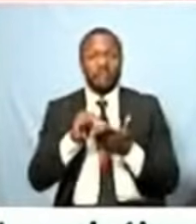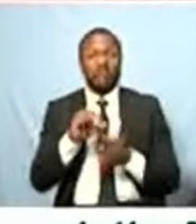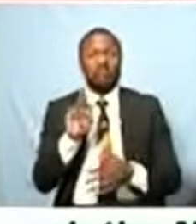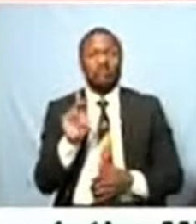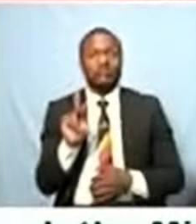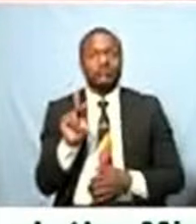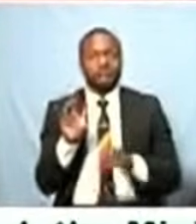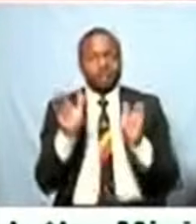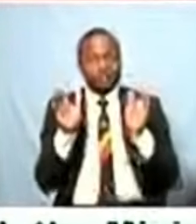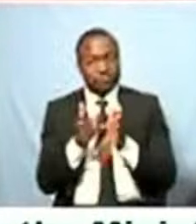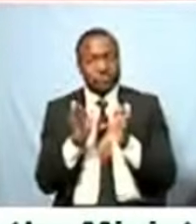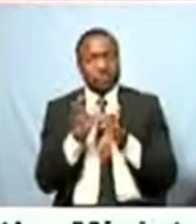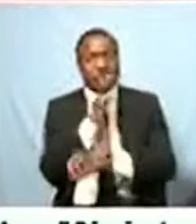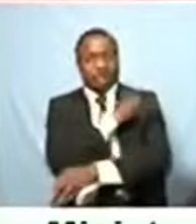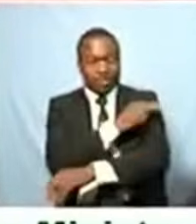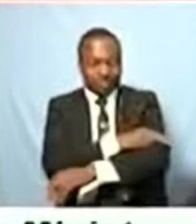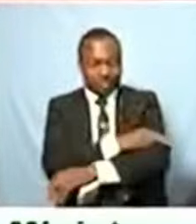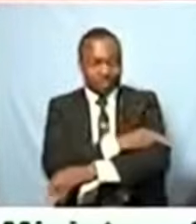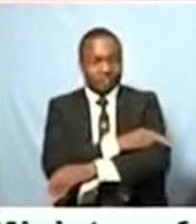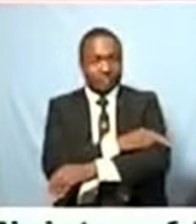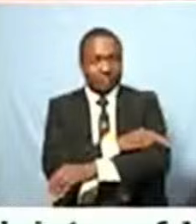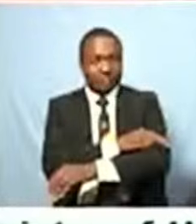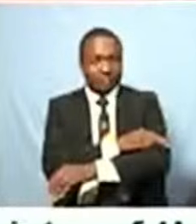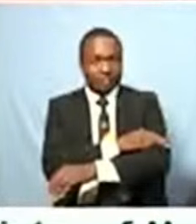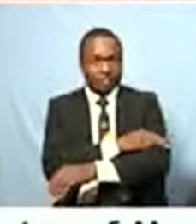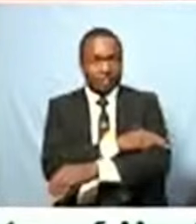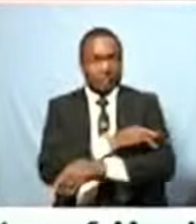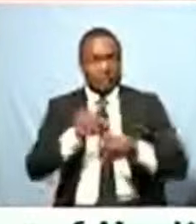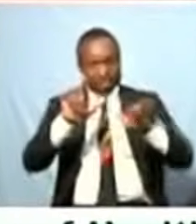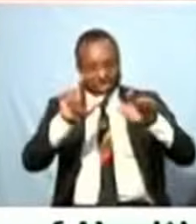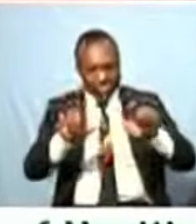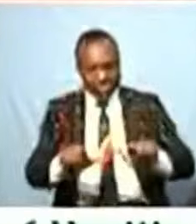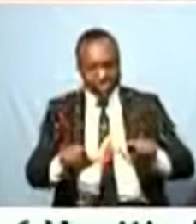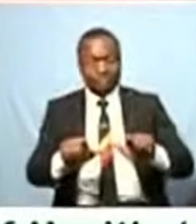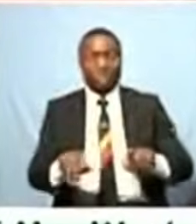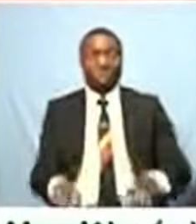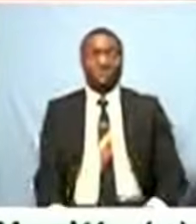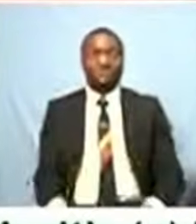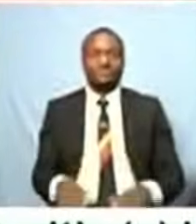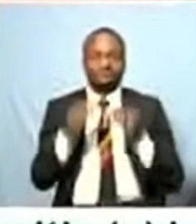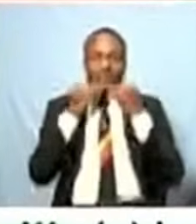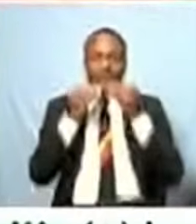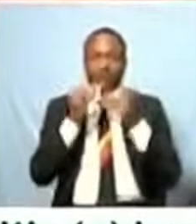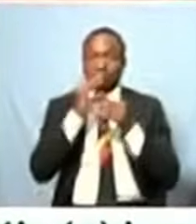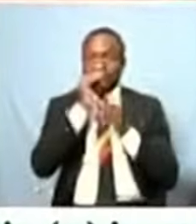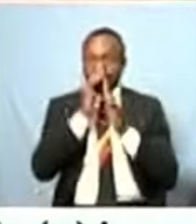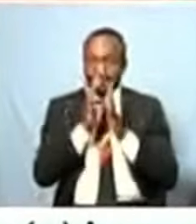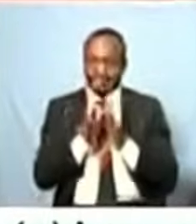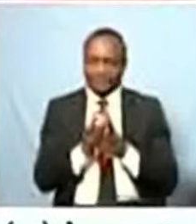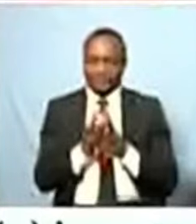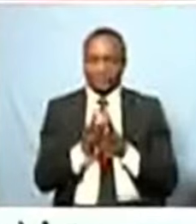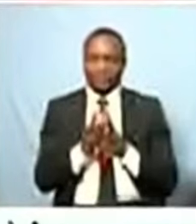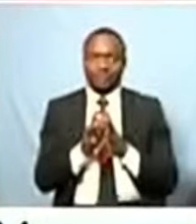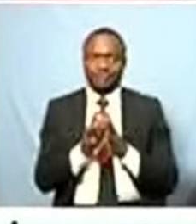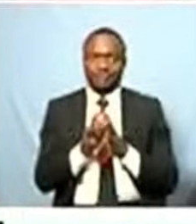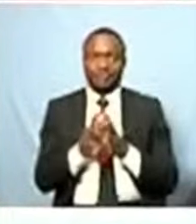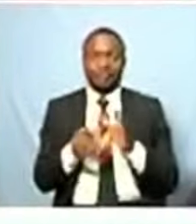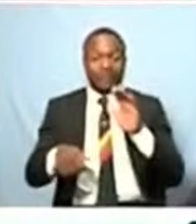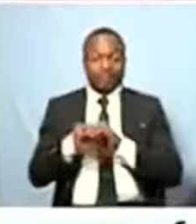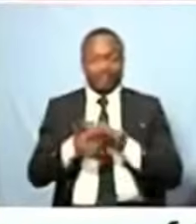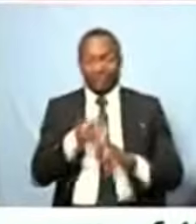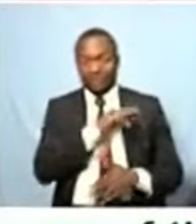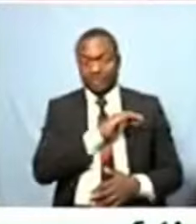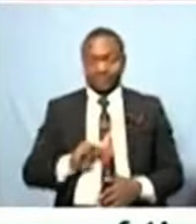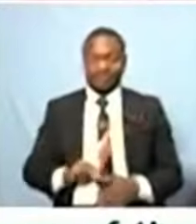The mini hospitals are much lower than that. Thank you, Madam Speaker. Thank you. Private